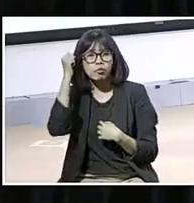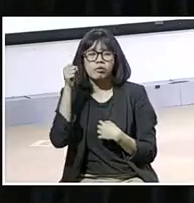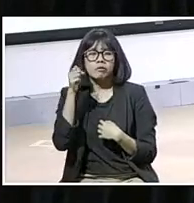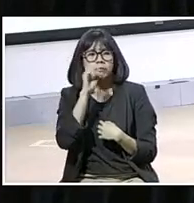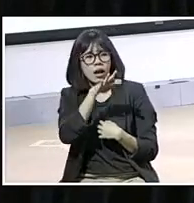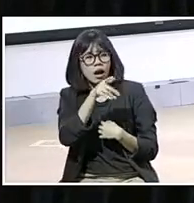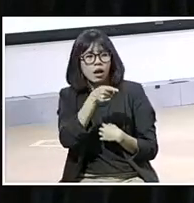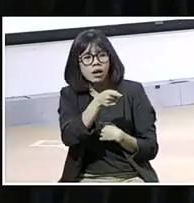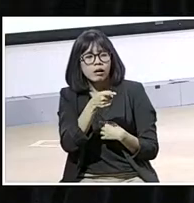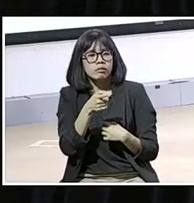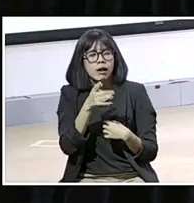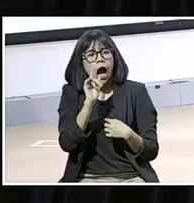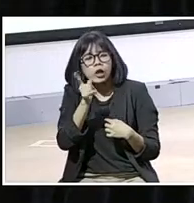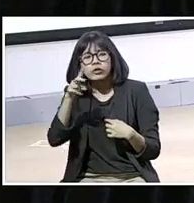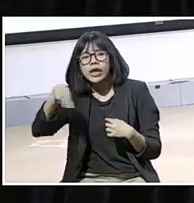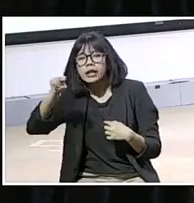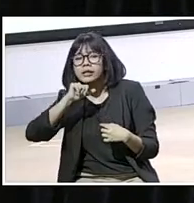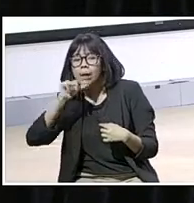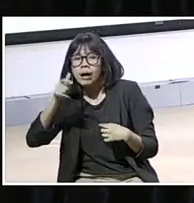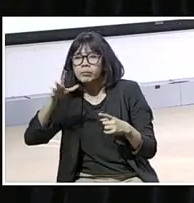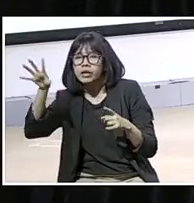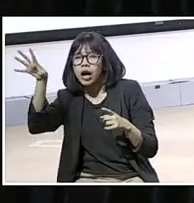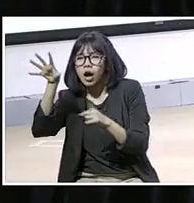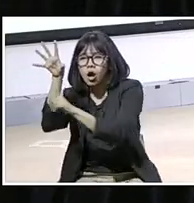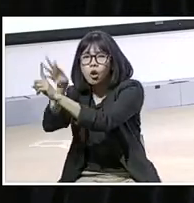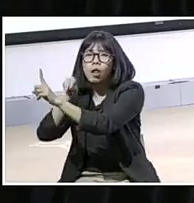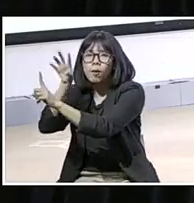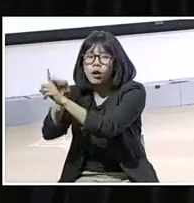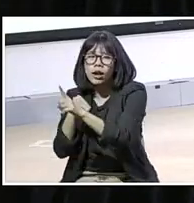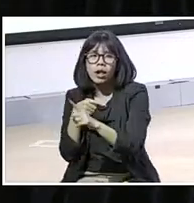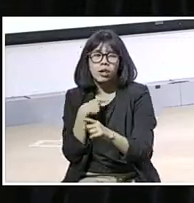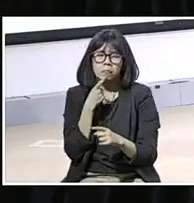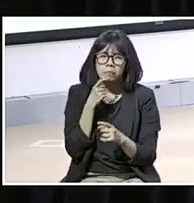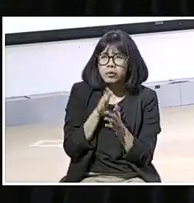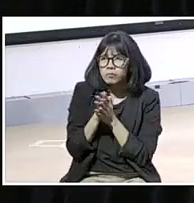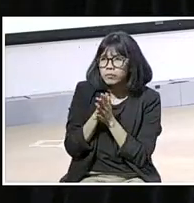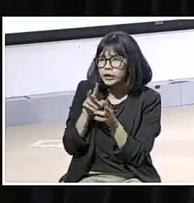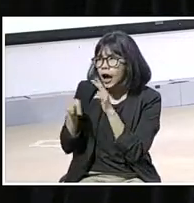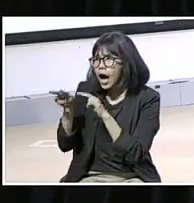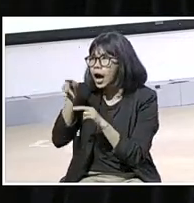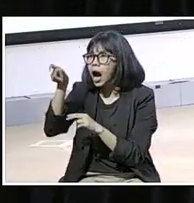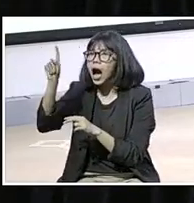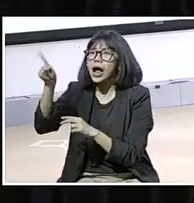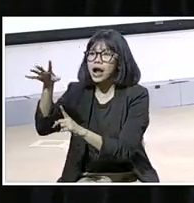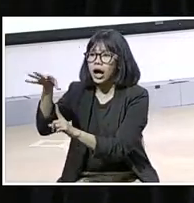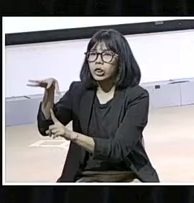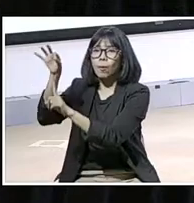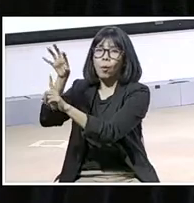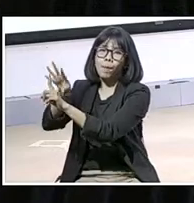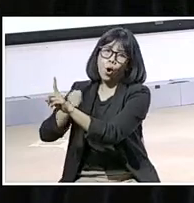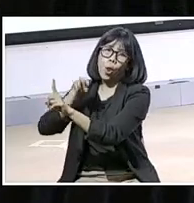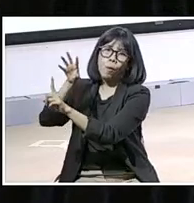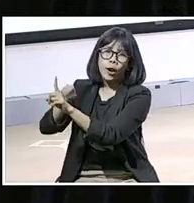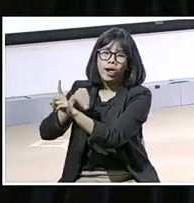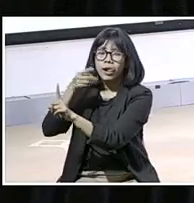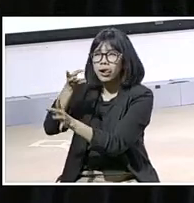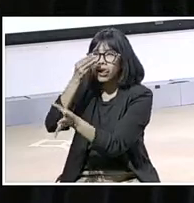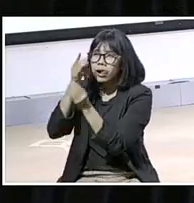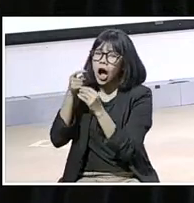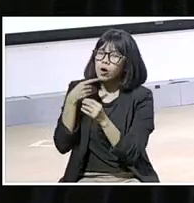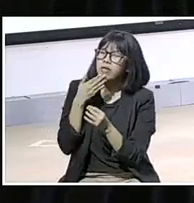learn from you? And when you reach out to people like that, you would be surprised. They will reach back out to you. They will help